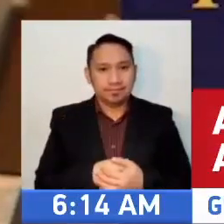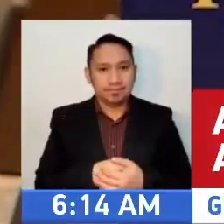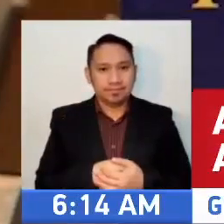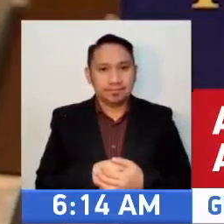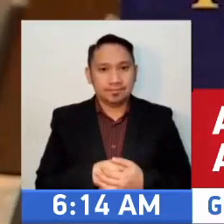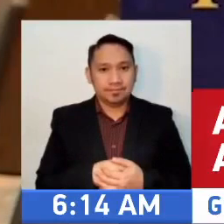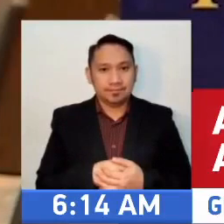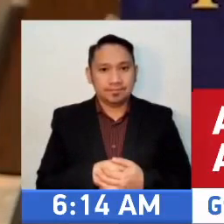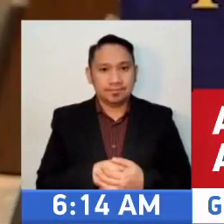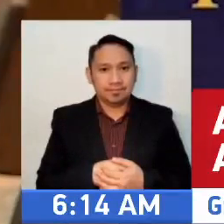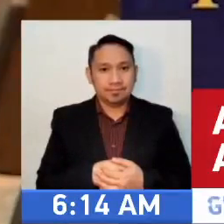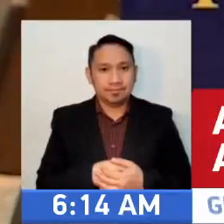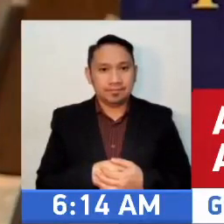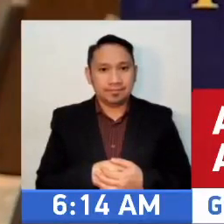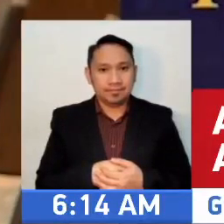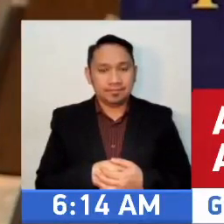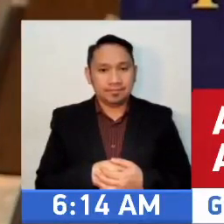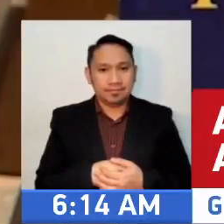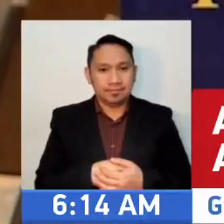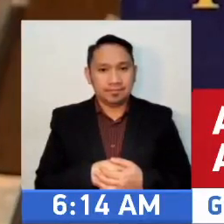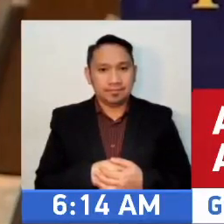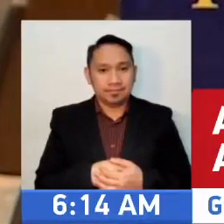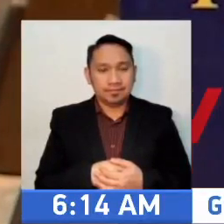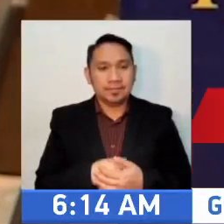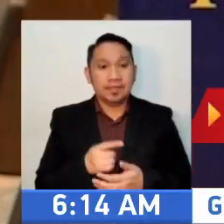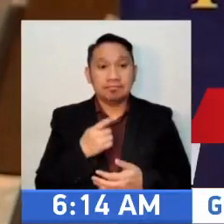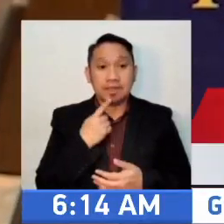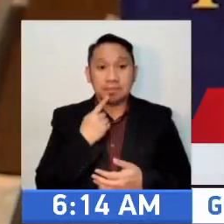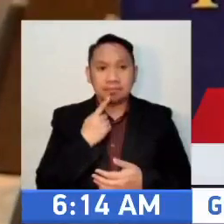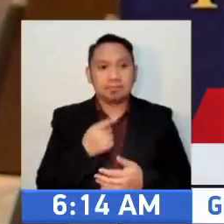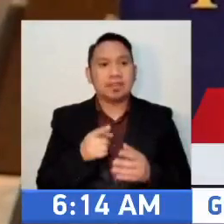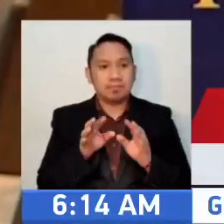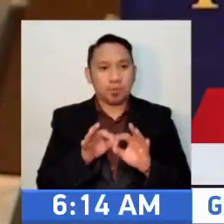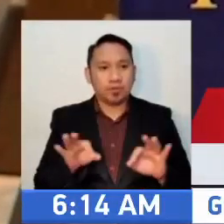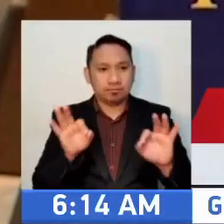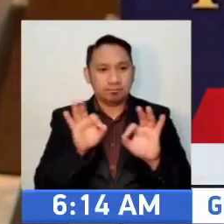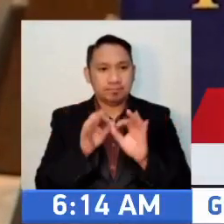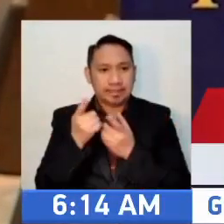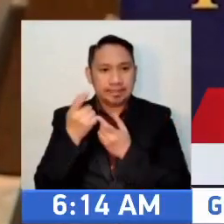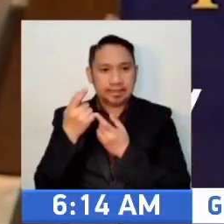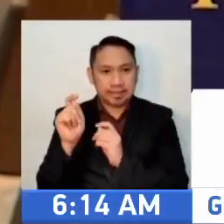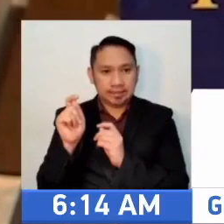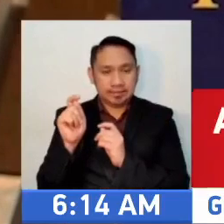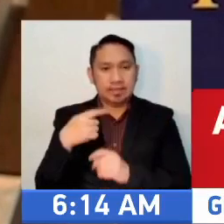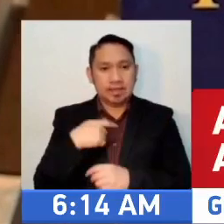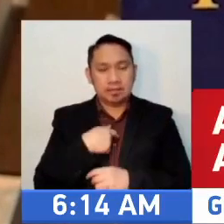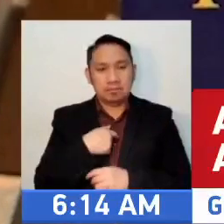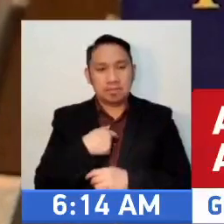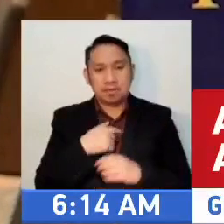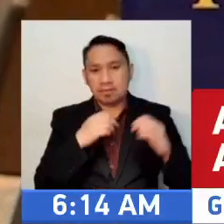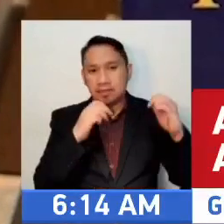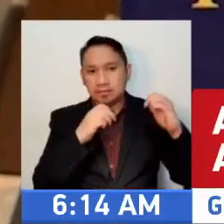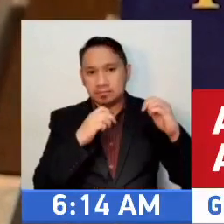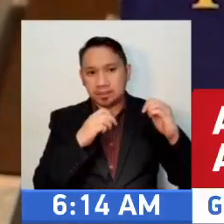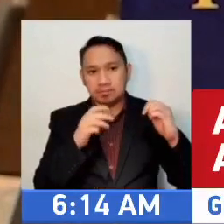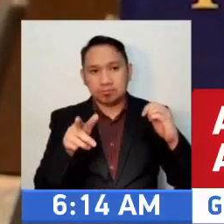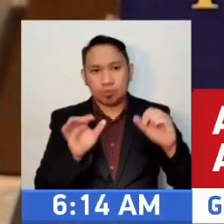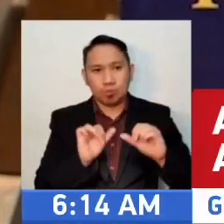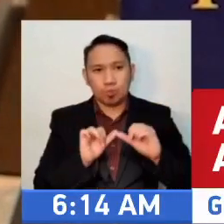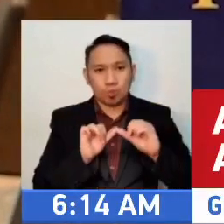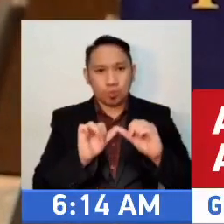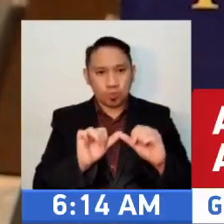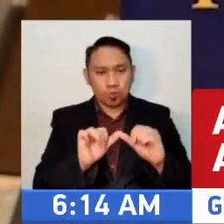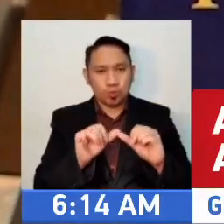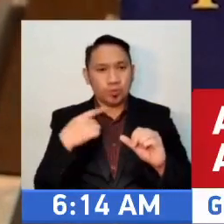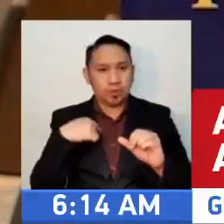Sa ating larangan, importante talaga yung tiwala. At umaasa nga ako na patuloy tayong magiging worthy of that